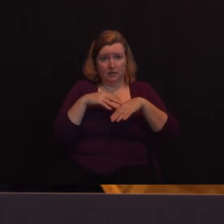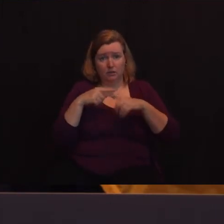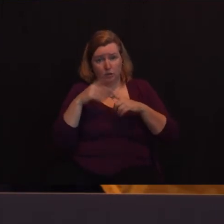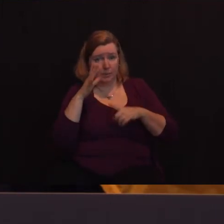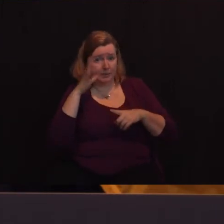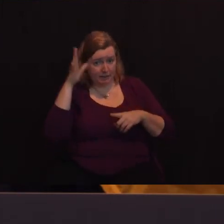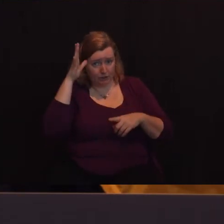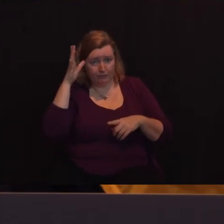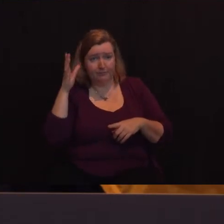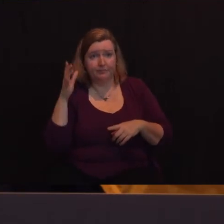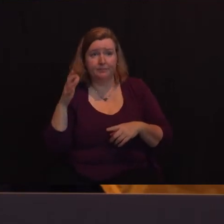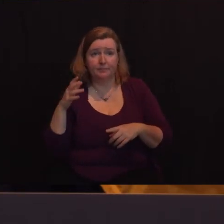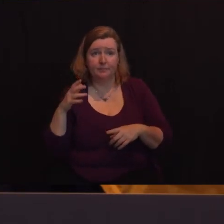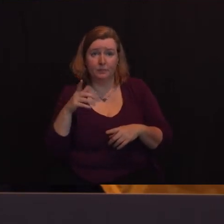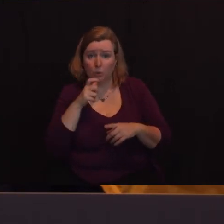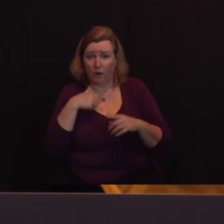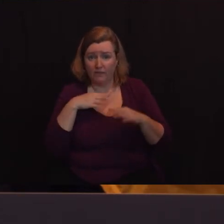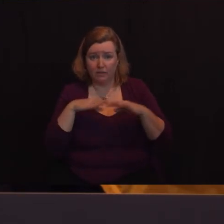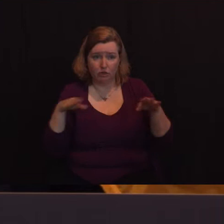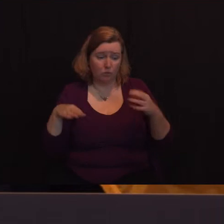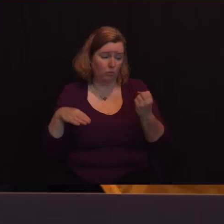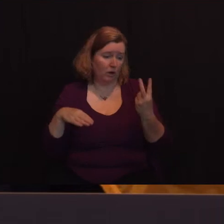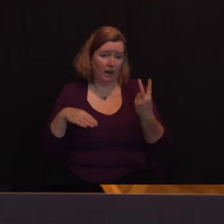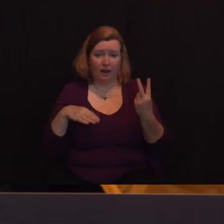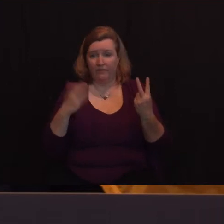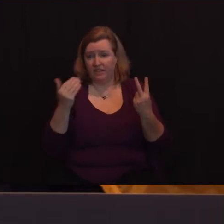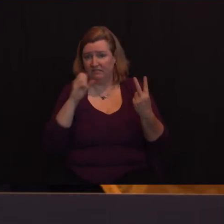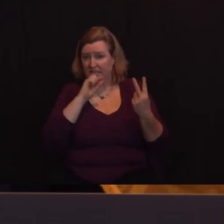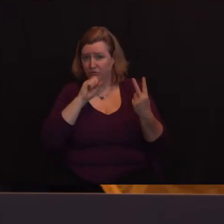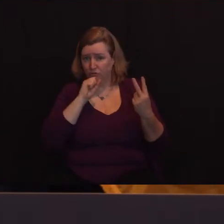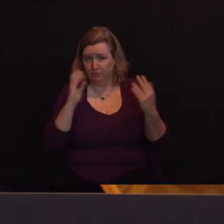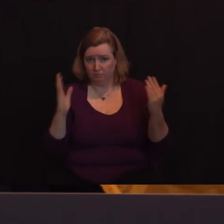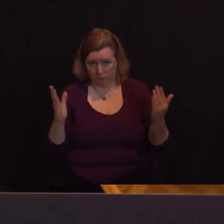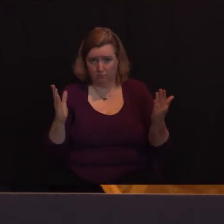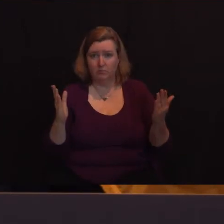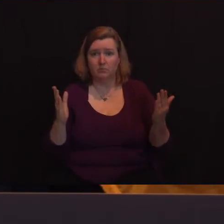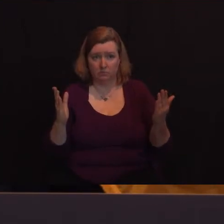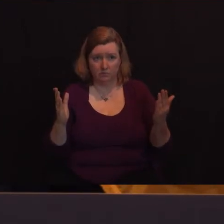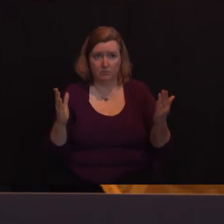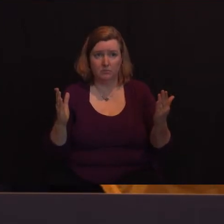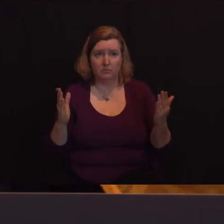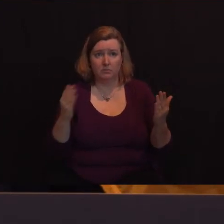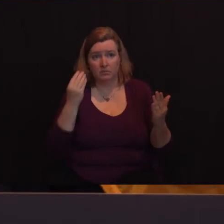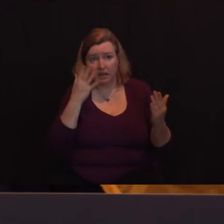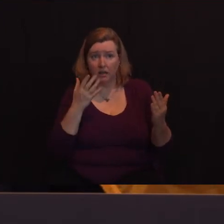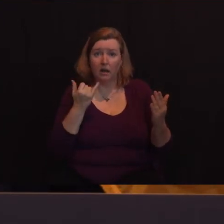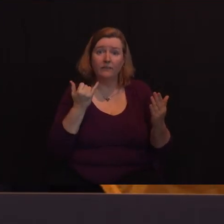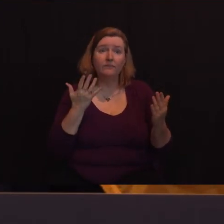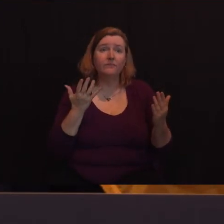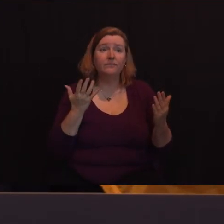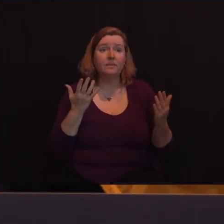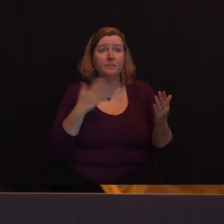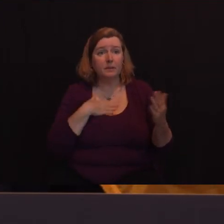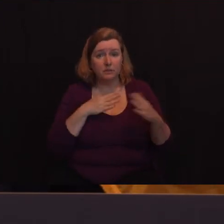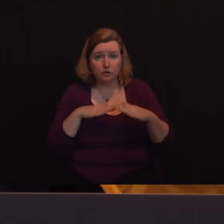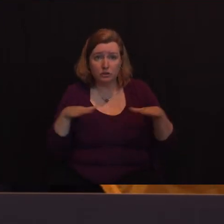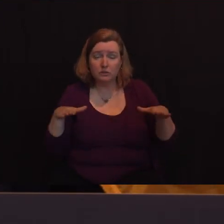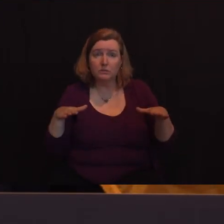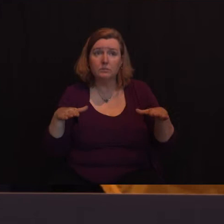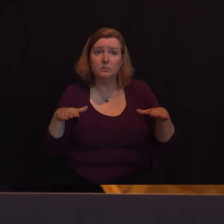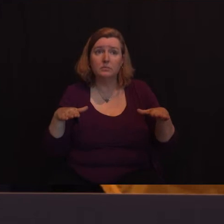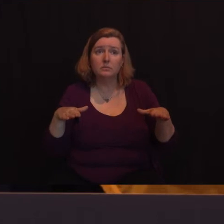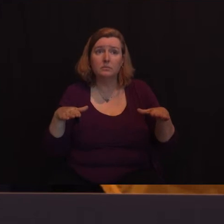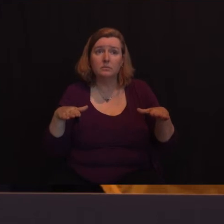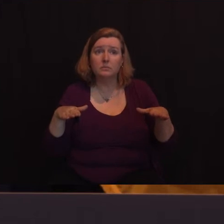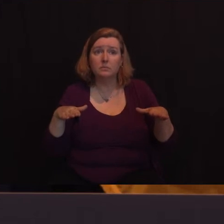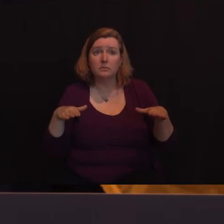the 12 to 15-year-olds, that's a little bit younger than our 4, but I will tell you, if they had been in that range, it would have been saying, listen, this